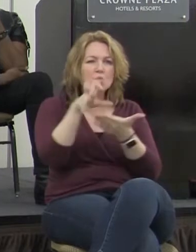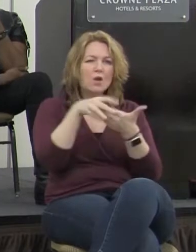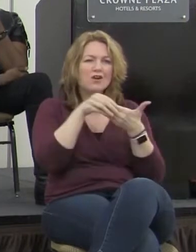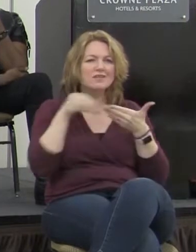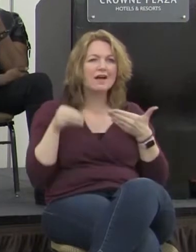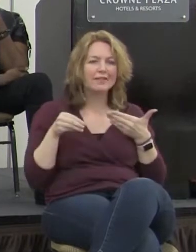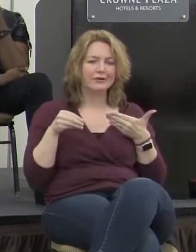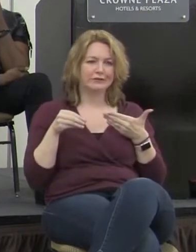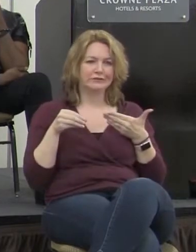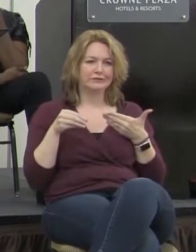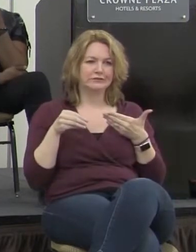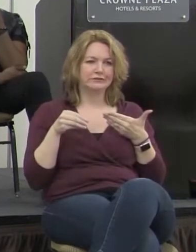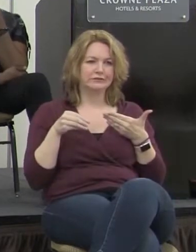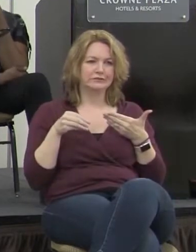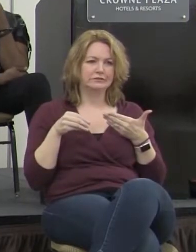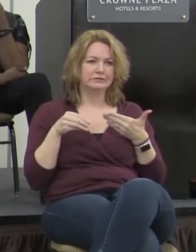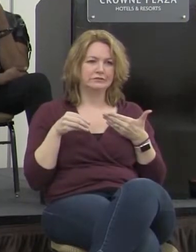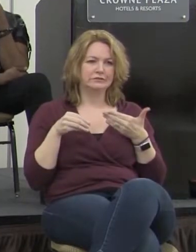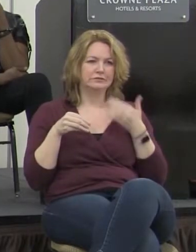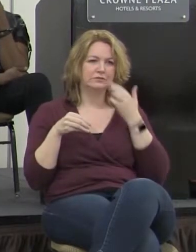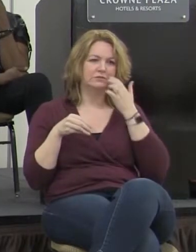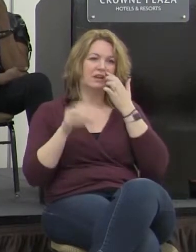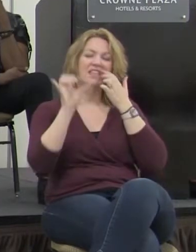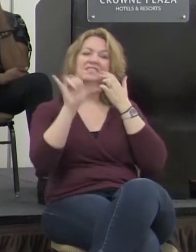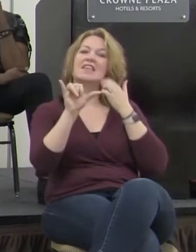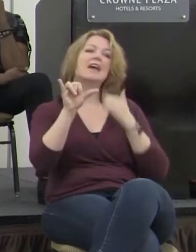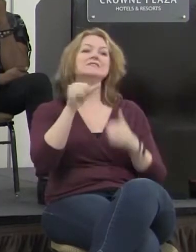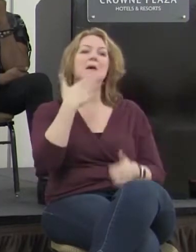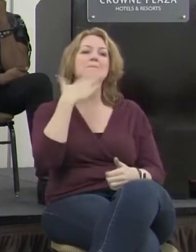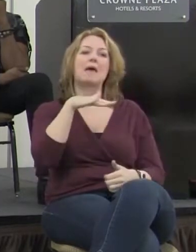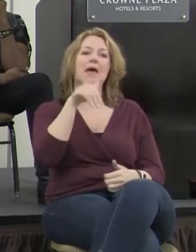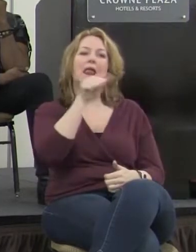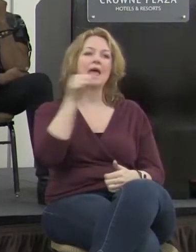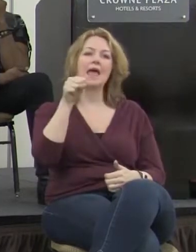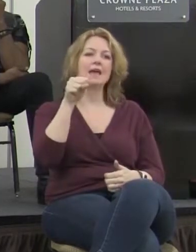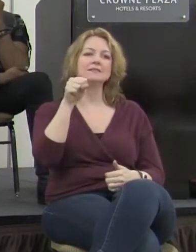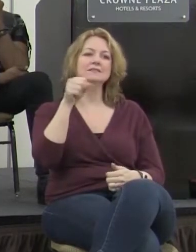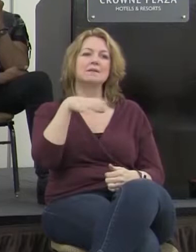$1,200. Now that's a badass bitch right there running a badass house.